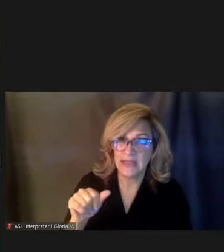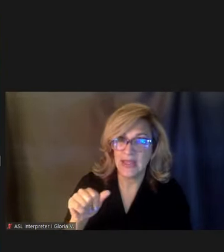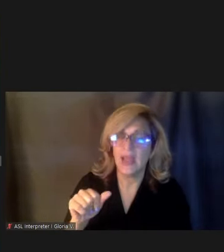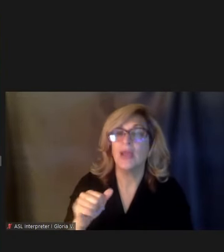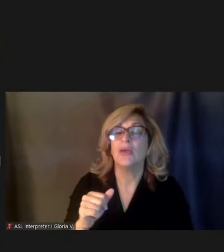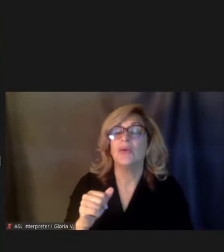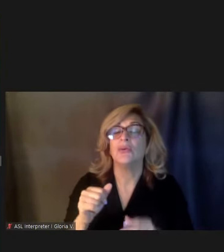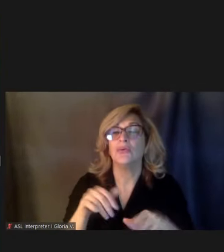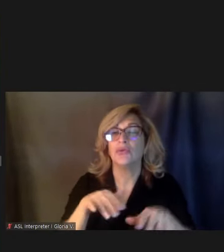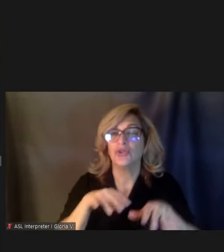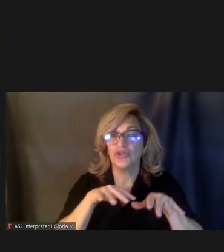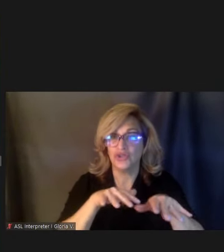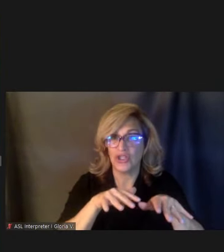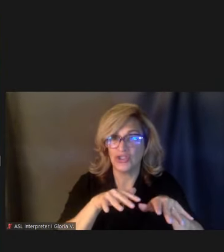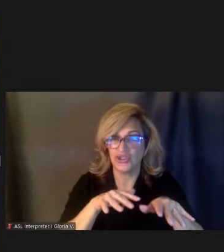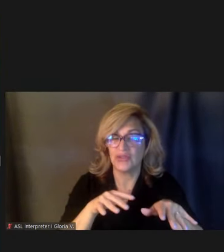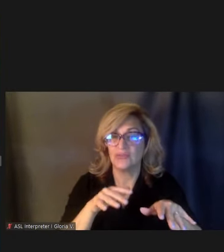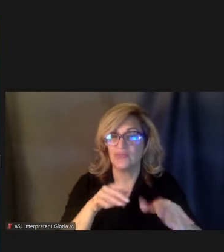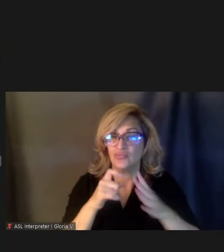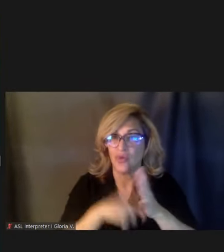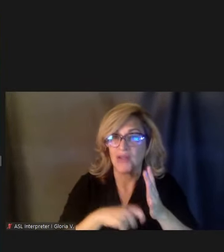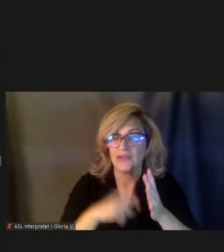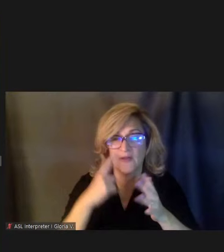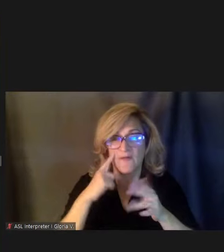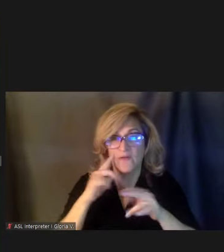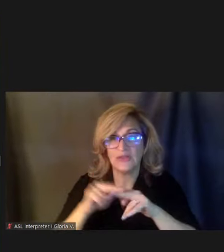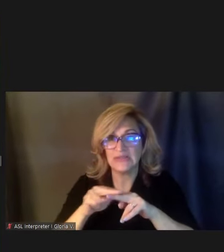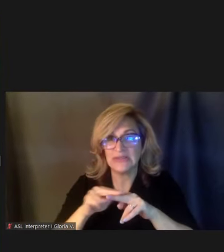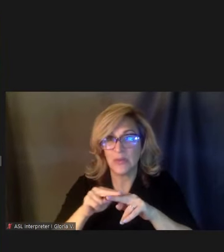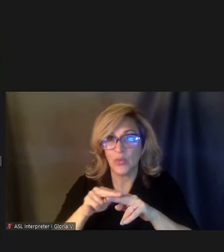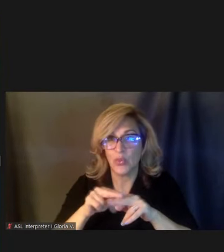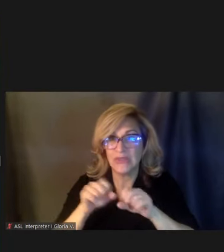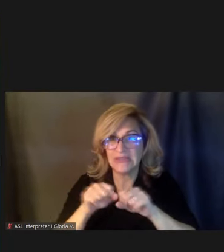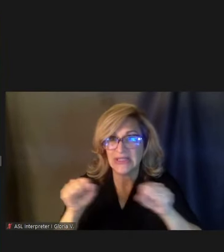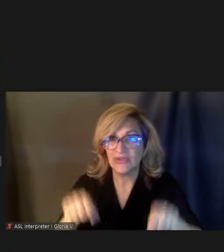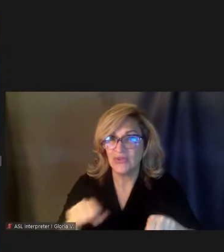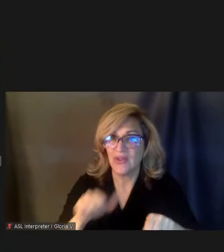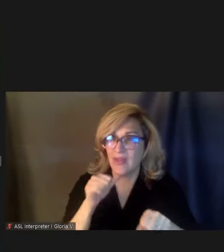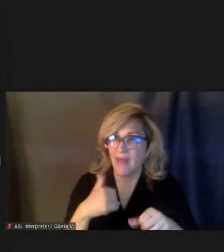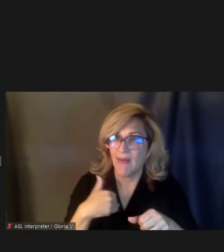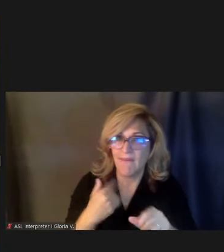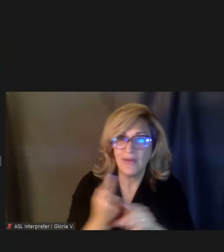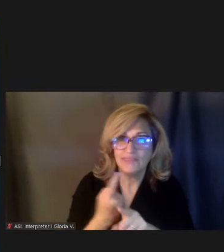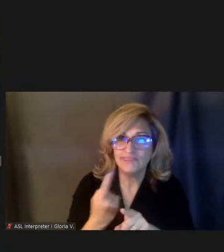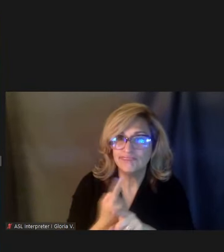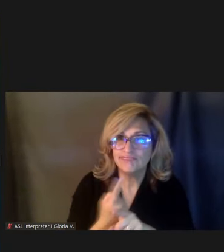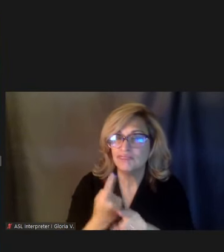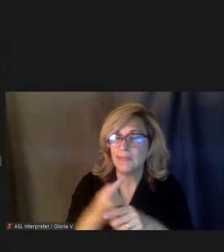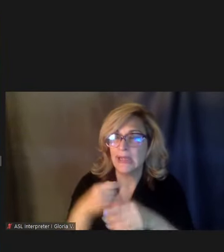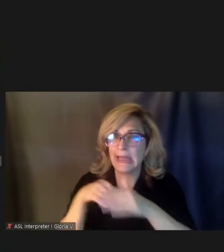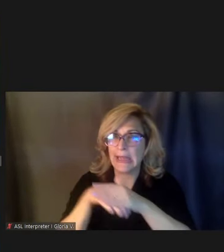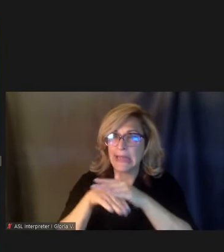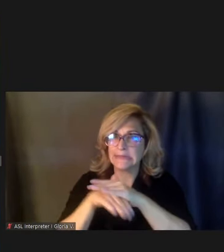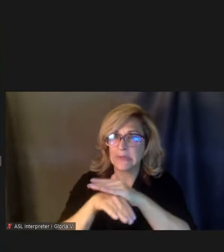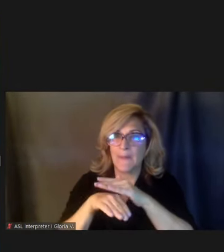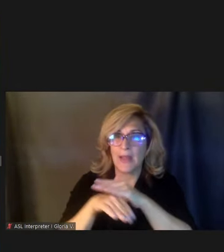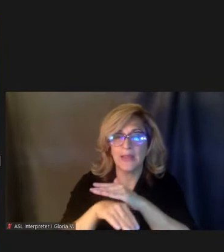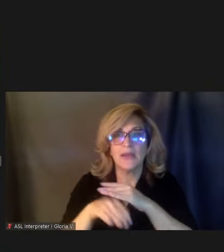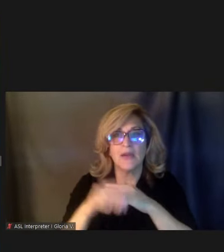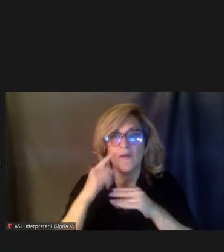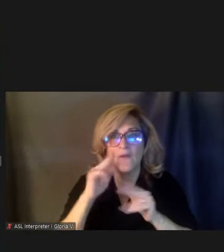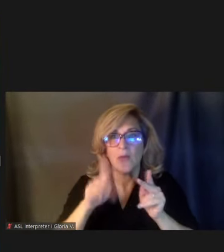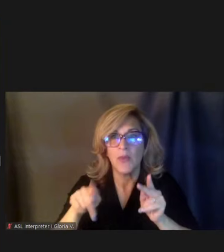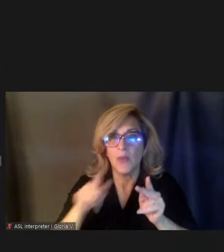congestion pricing for subway stations that do not have adequate or accommodate accessibilities for